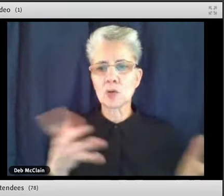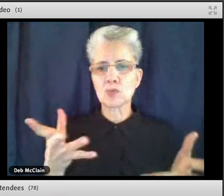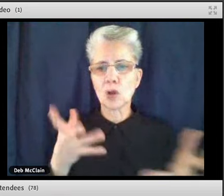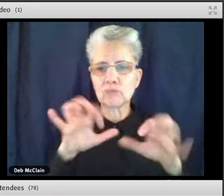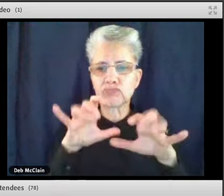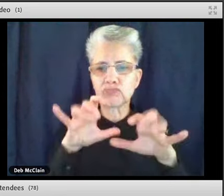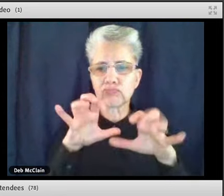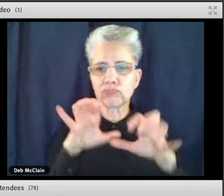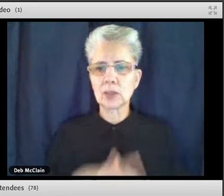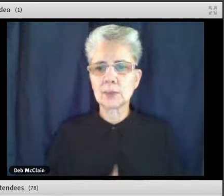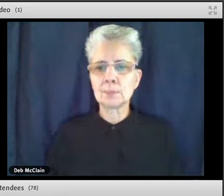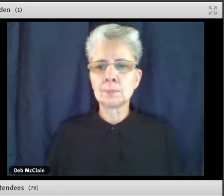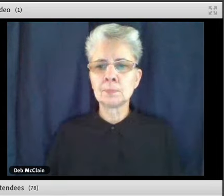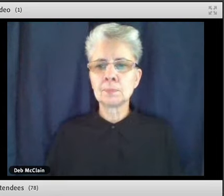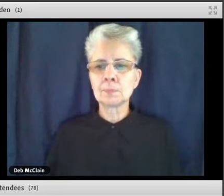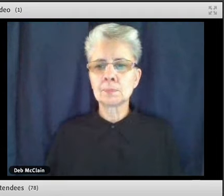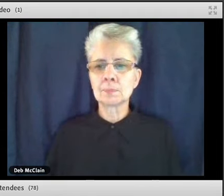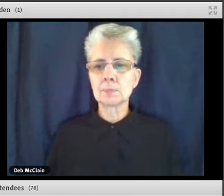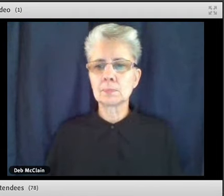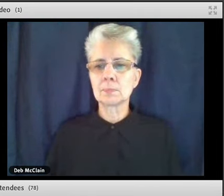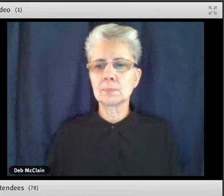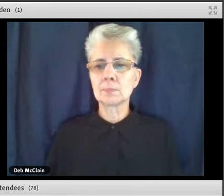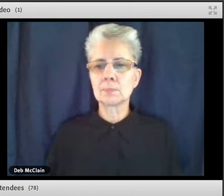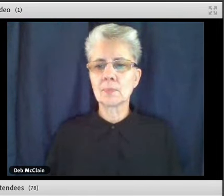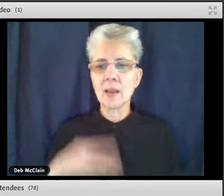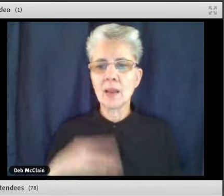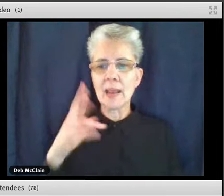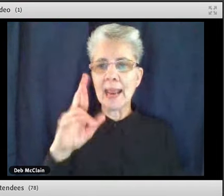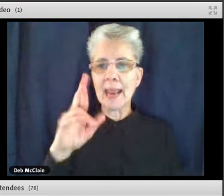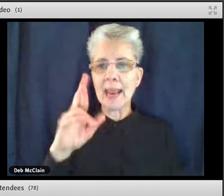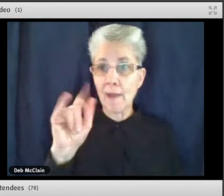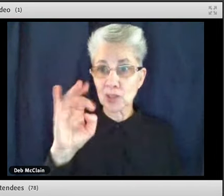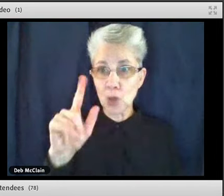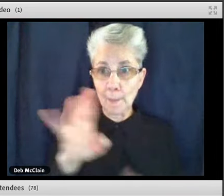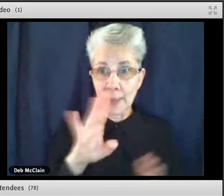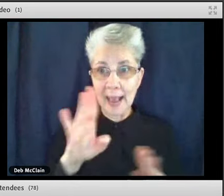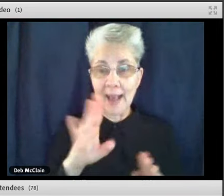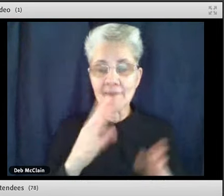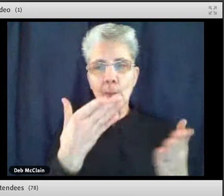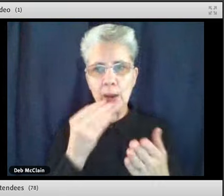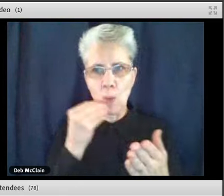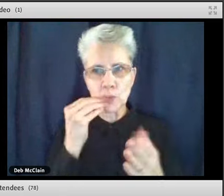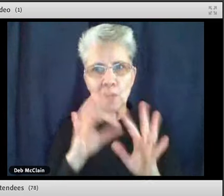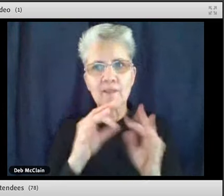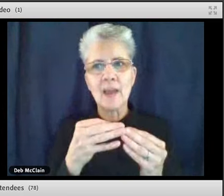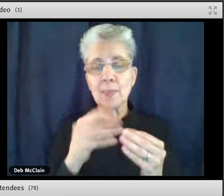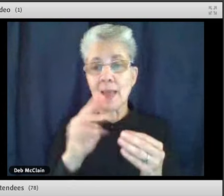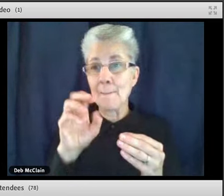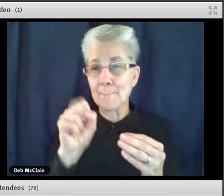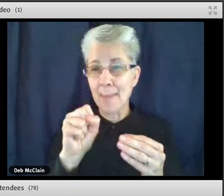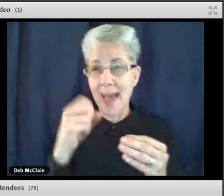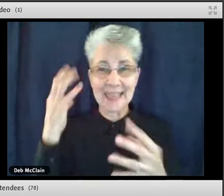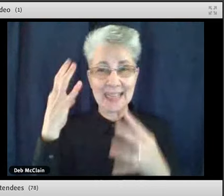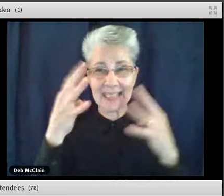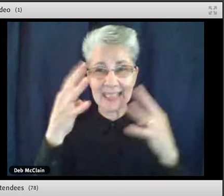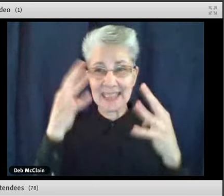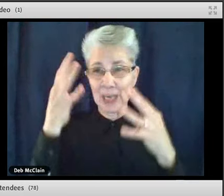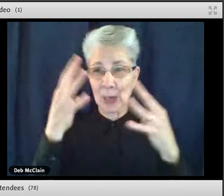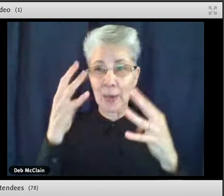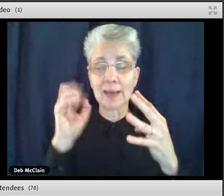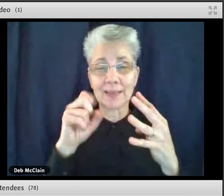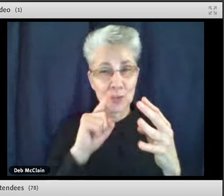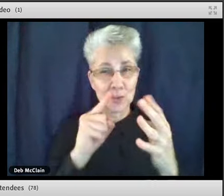developing things as we speak. Um, and so I think we're going to get there. So I'll just share. So you guys keep typing because everybody else is